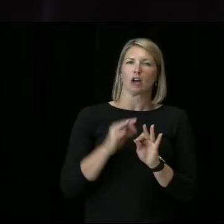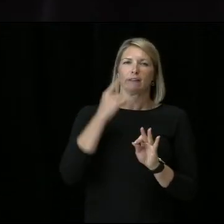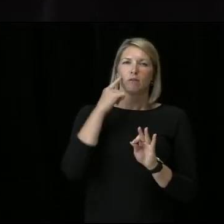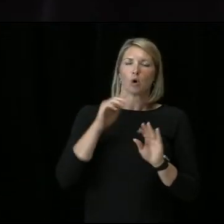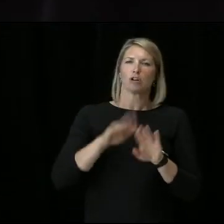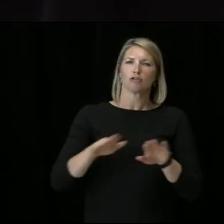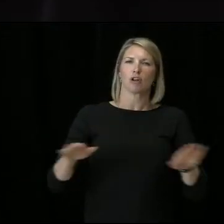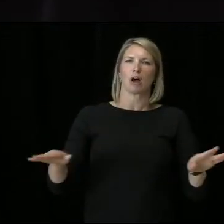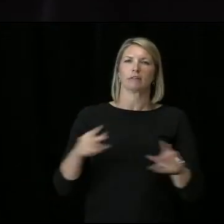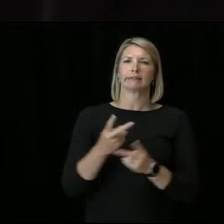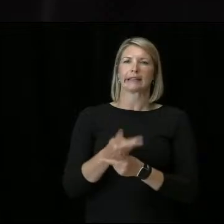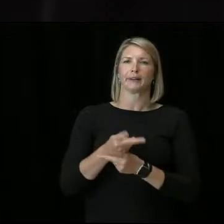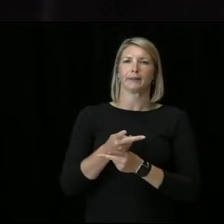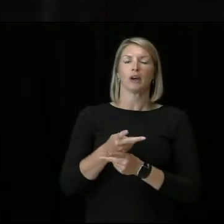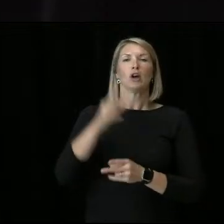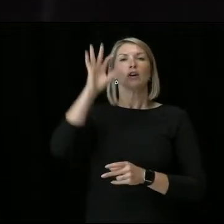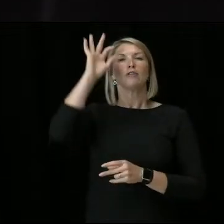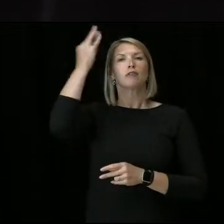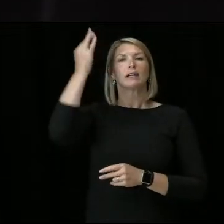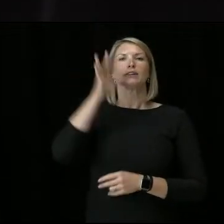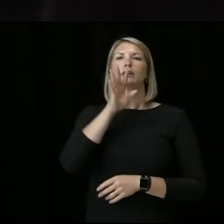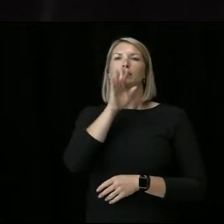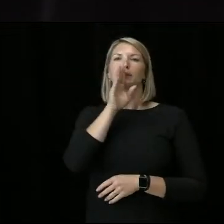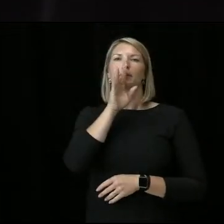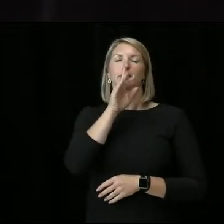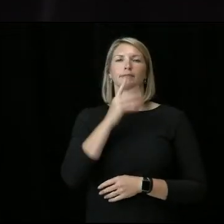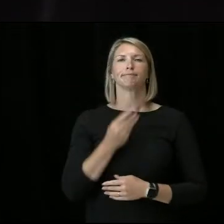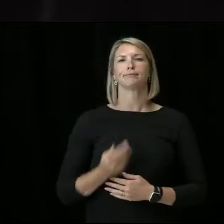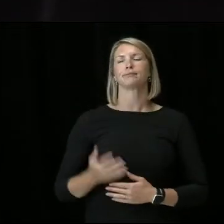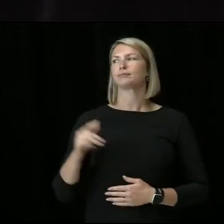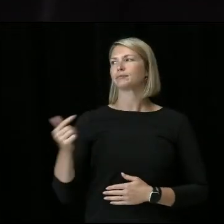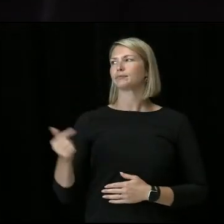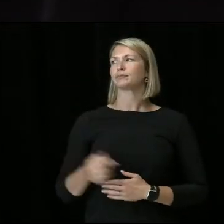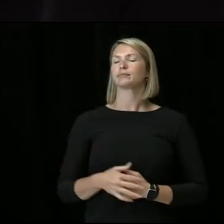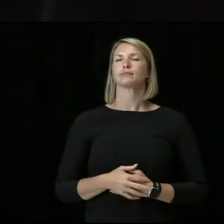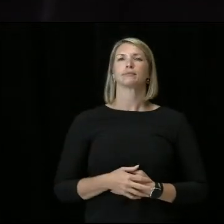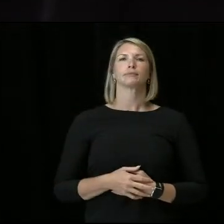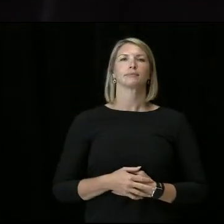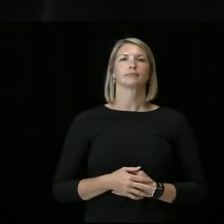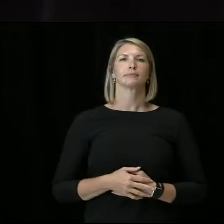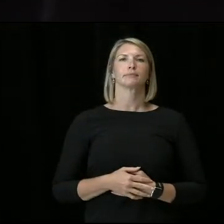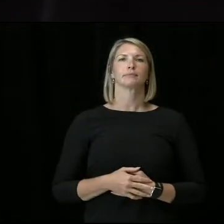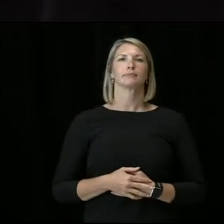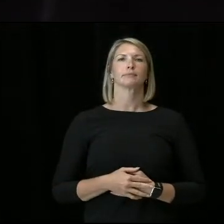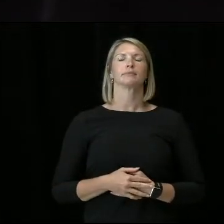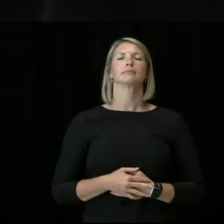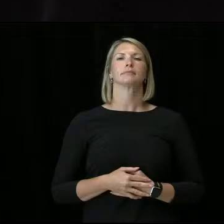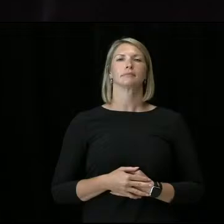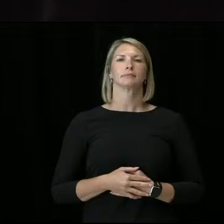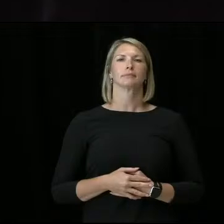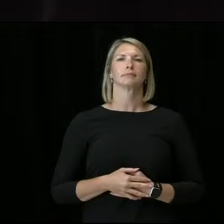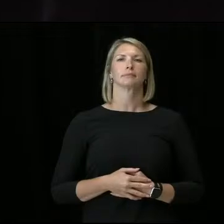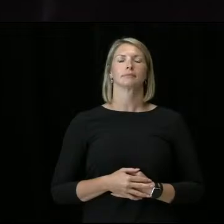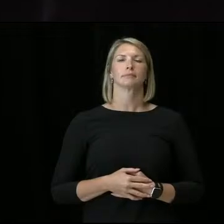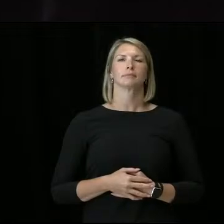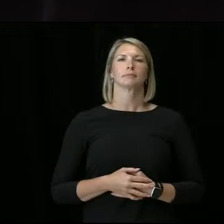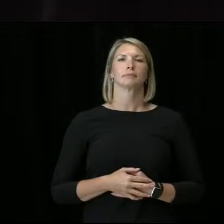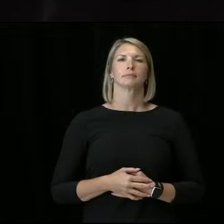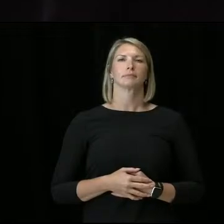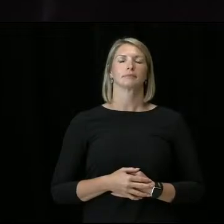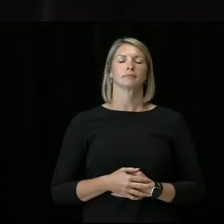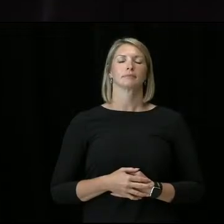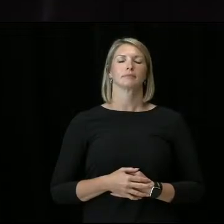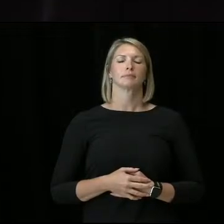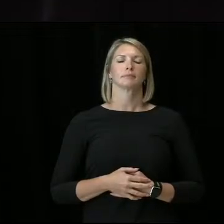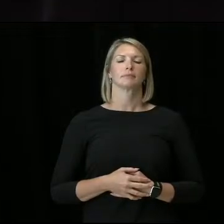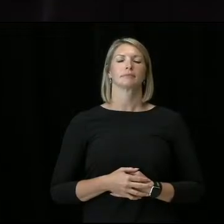plaisir d'être ici, particulièrement avec Andrew. On a des grosses choses à annoncer dans quelques heures, mais je suis très content de pouvoir